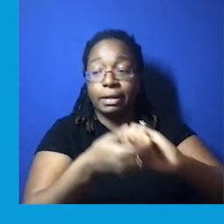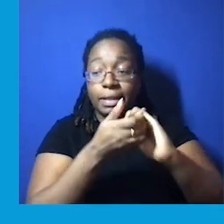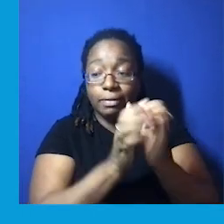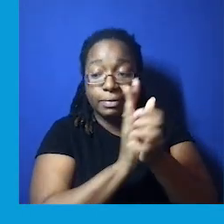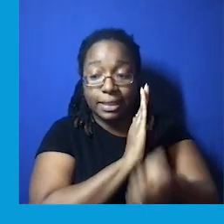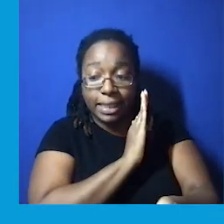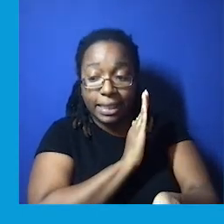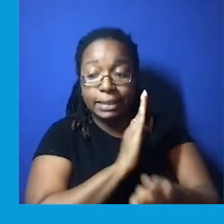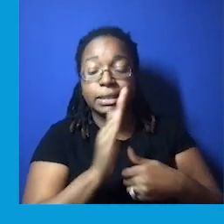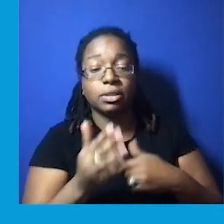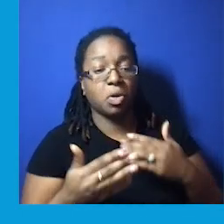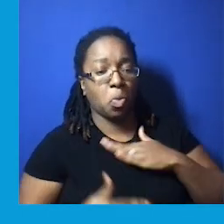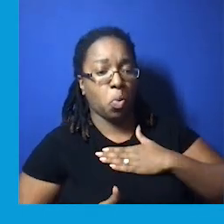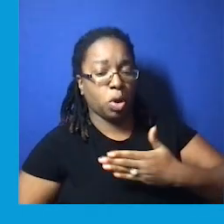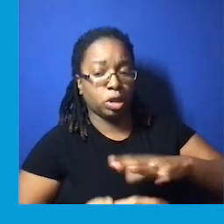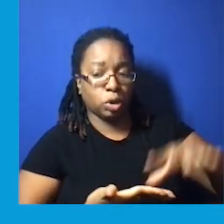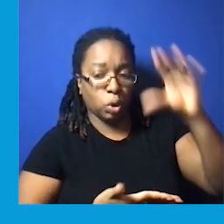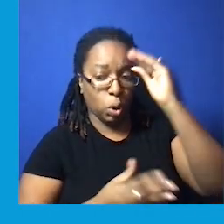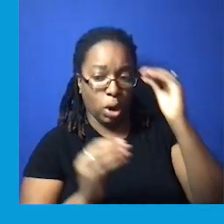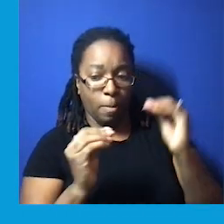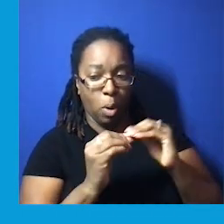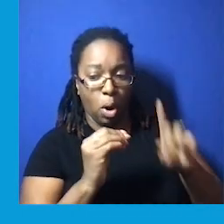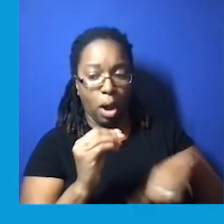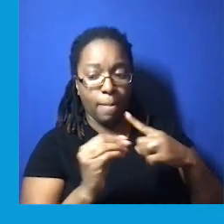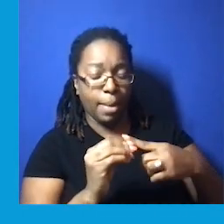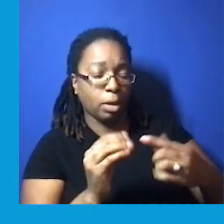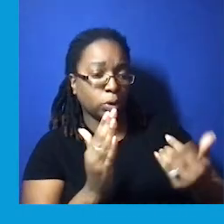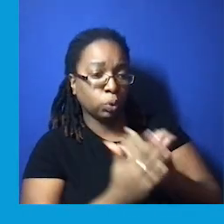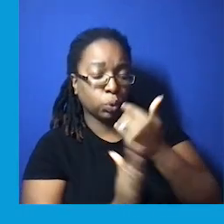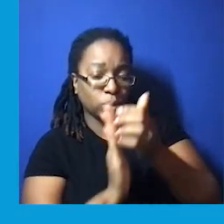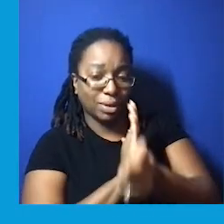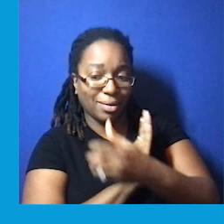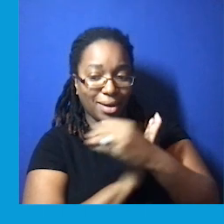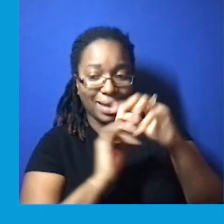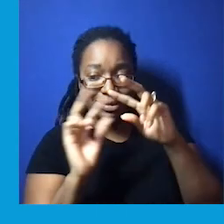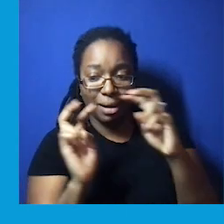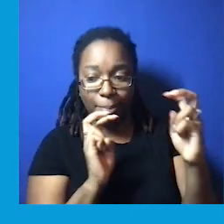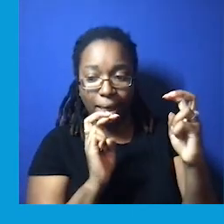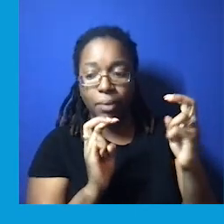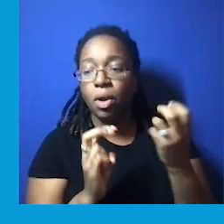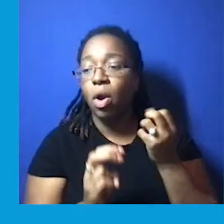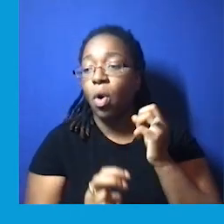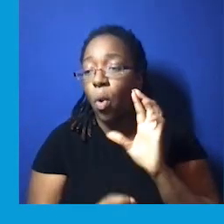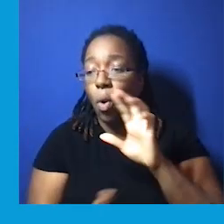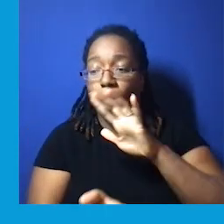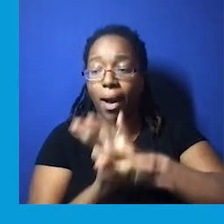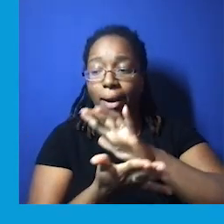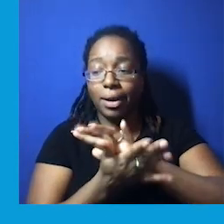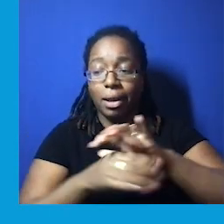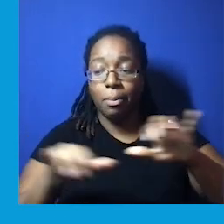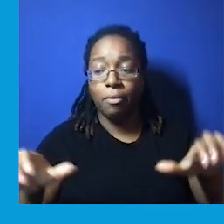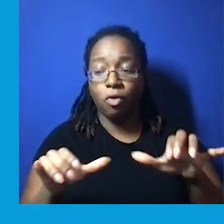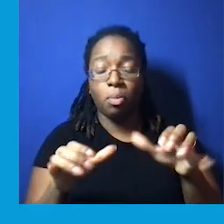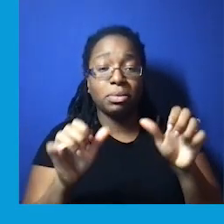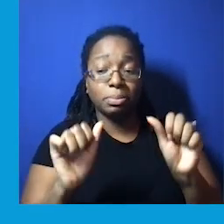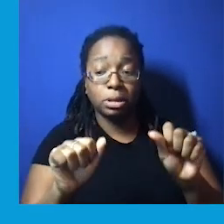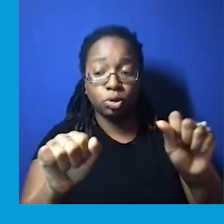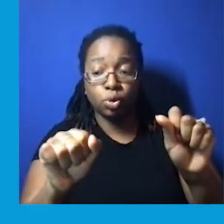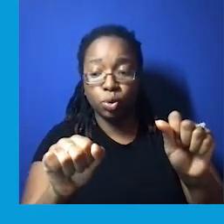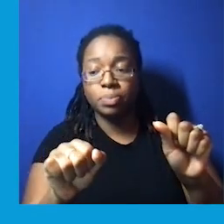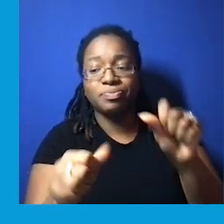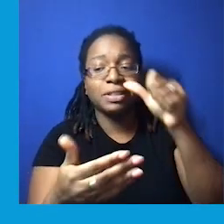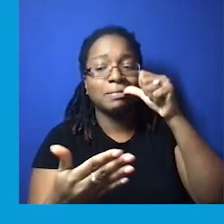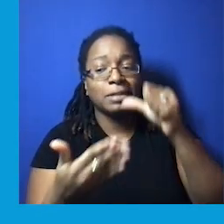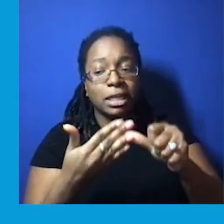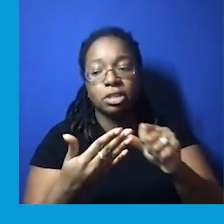learn a new skill set or topic, and their academic performance or potential. Letters should also speak to anything else the